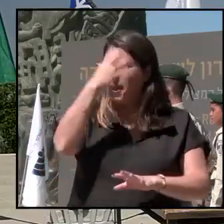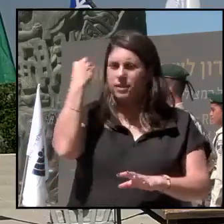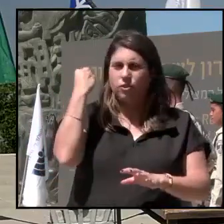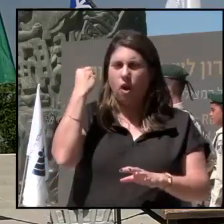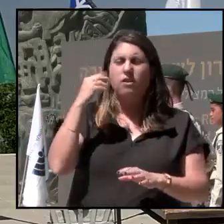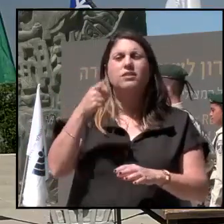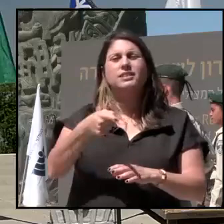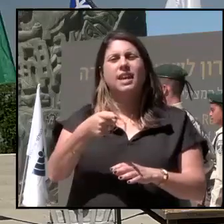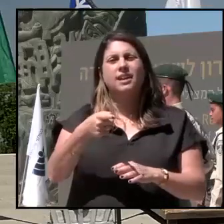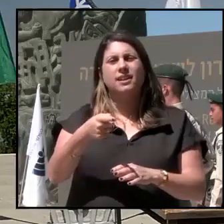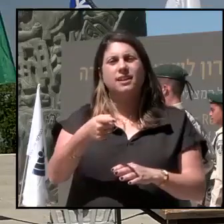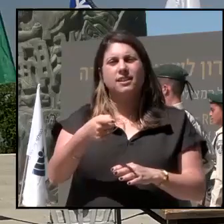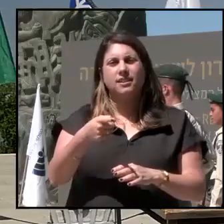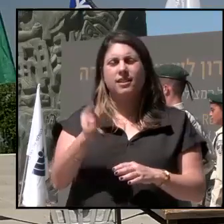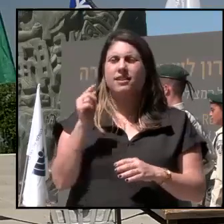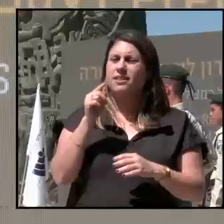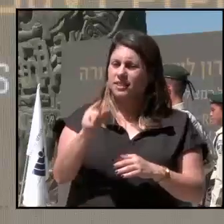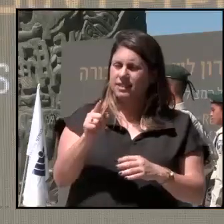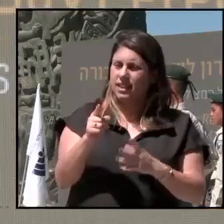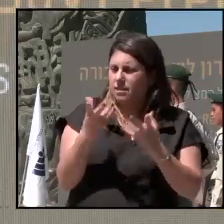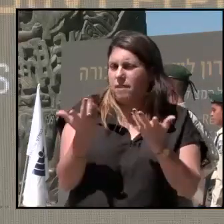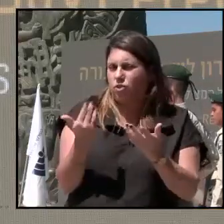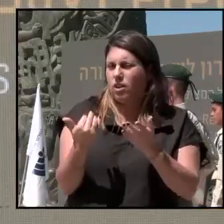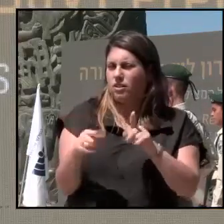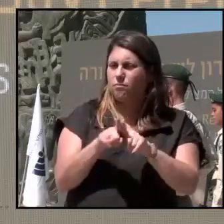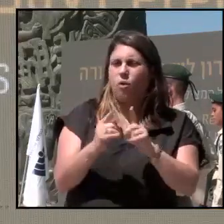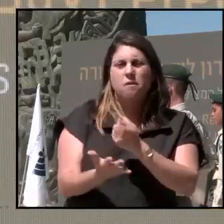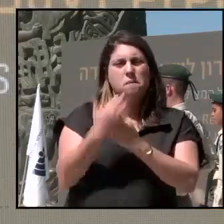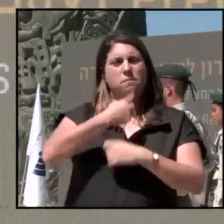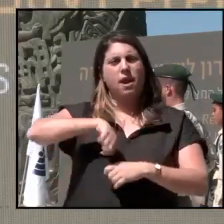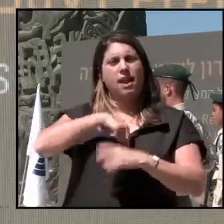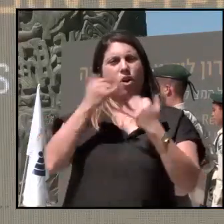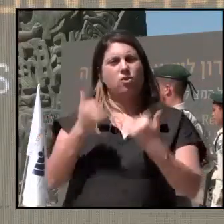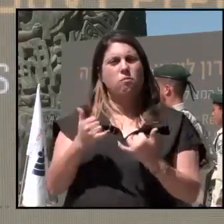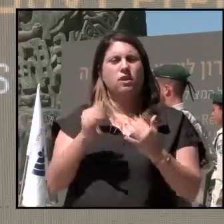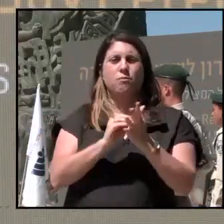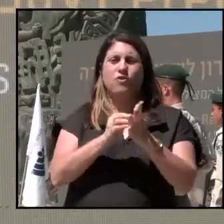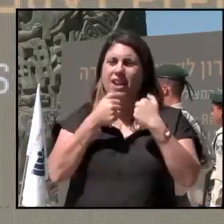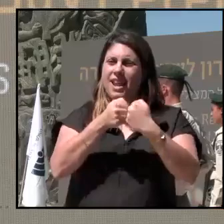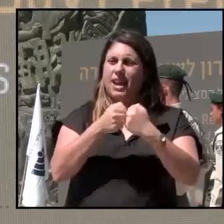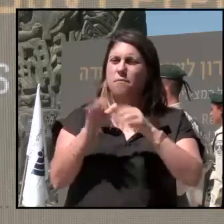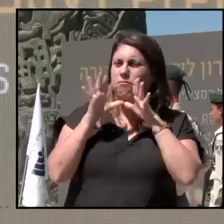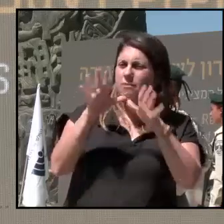This oath at the heart of Judaism, the French Republic has made it its own. Thank you.